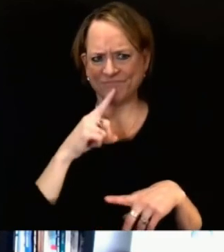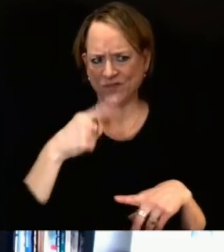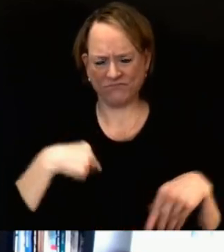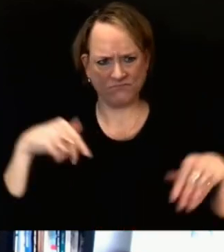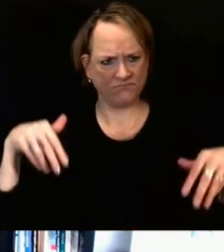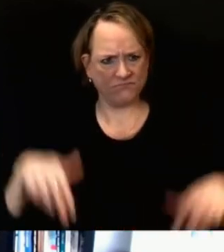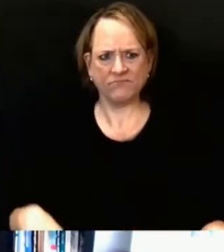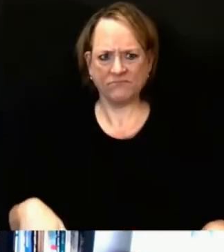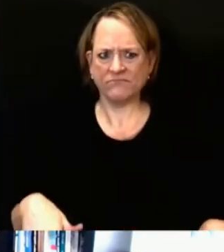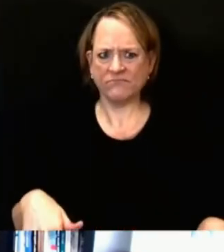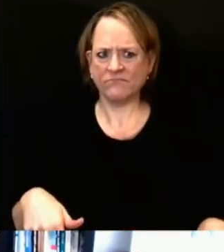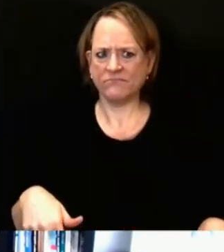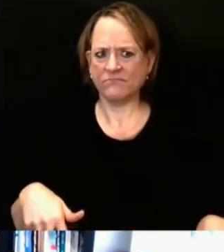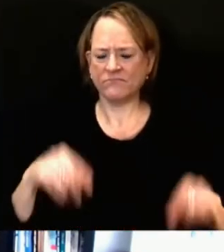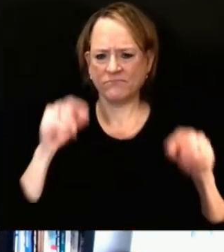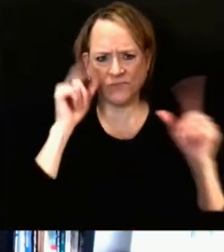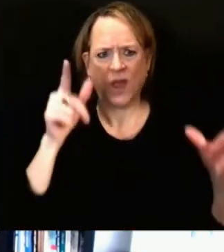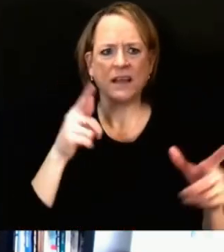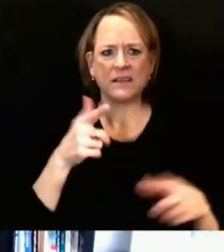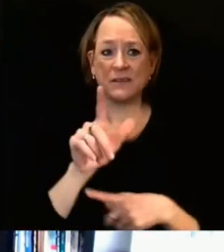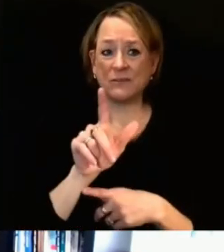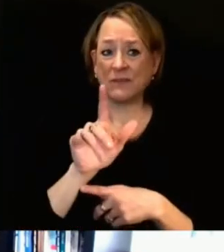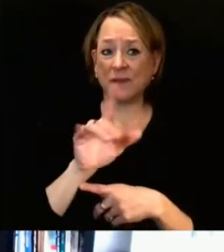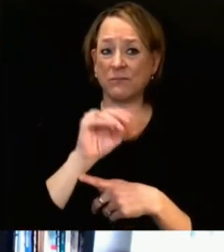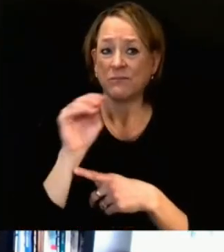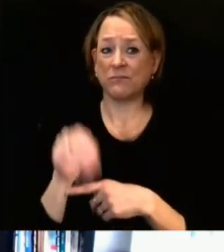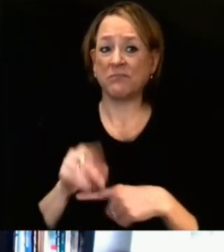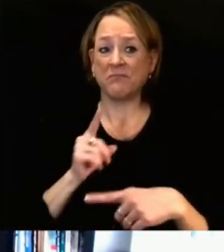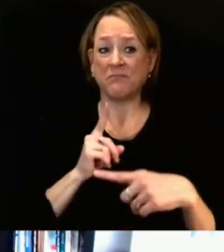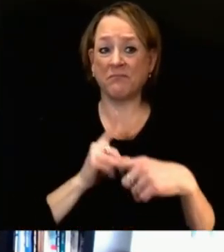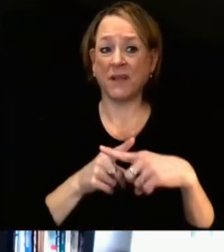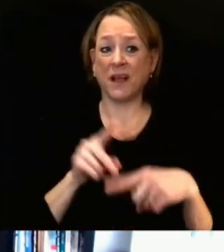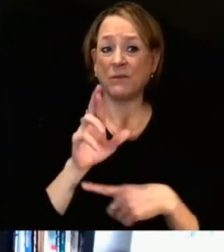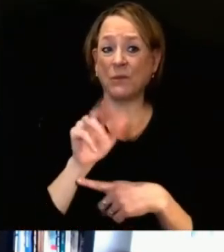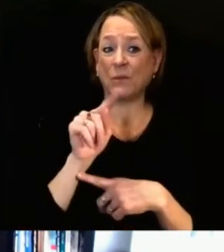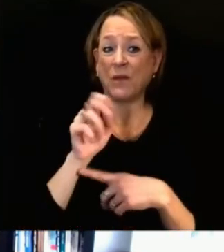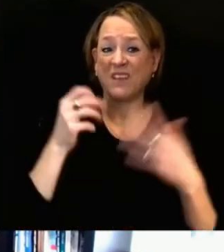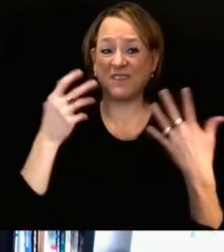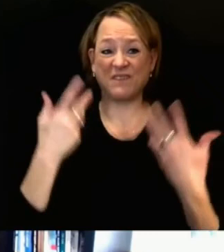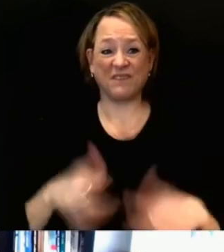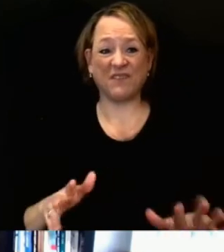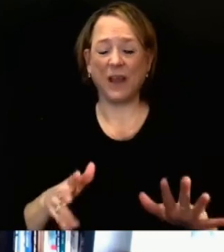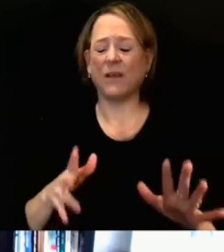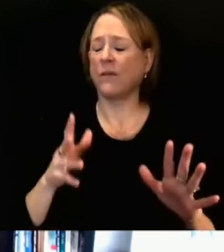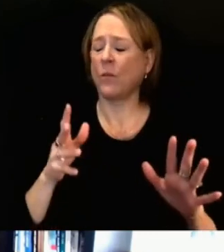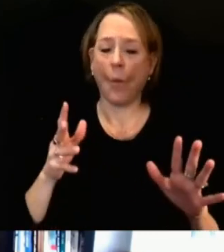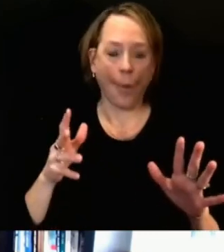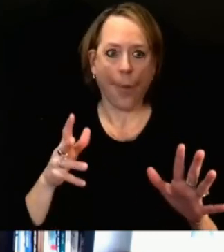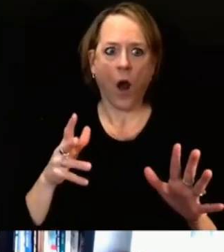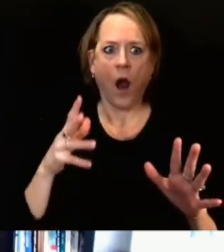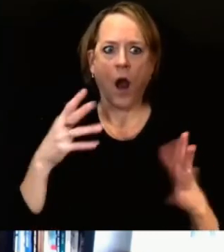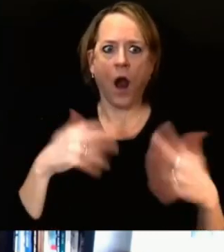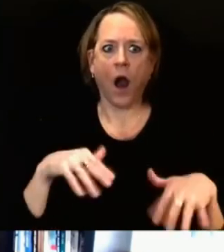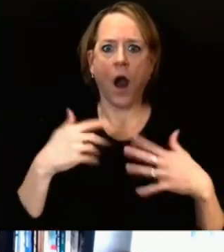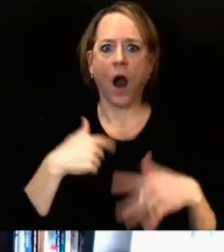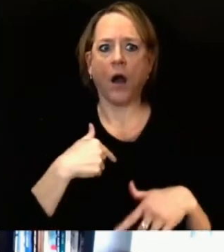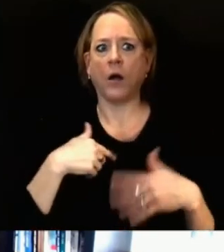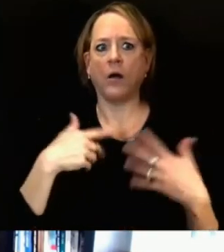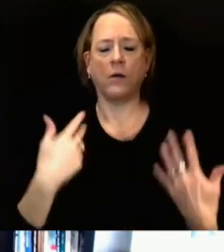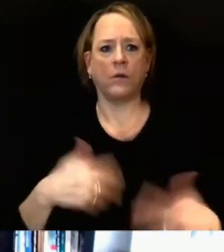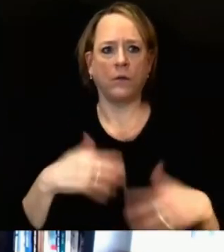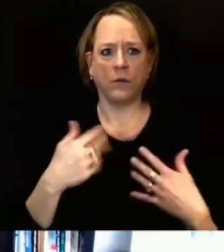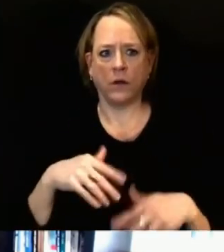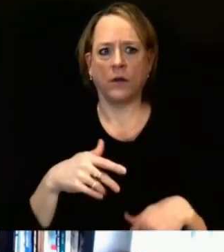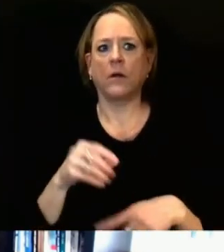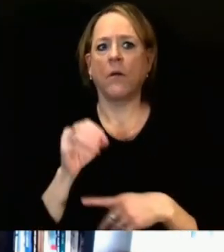25% positivity, and we know Omicron is very transmissible. Some of this is probably related to holiday